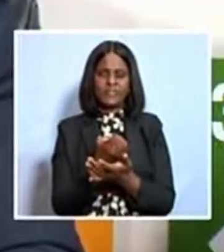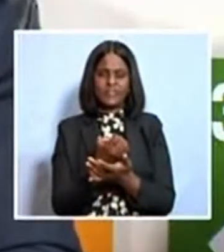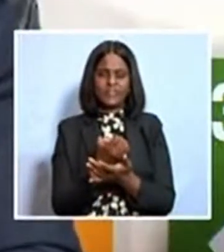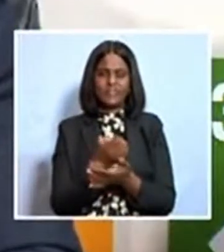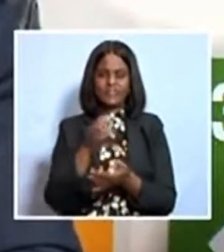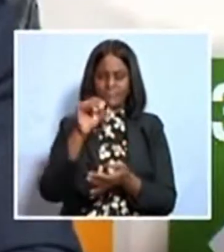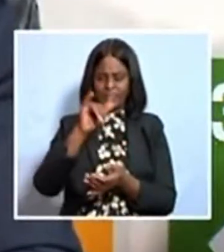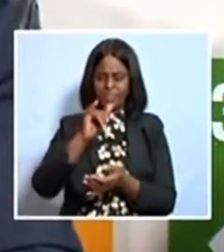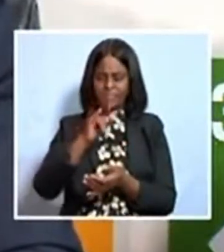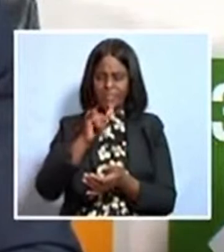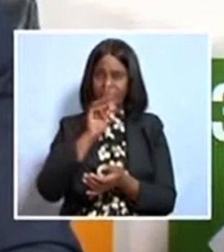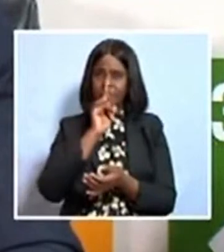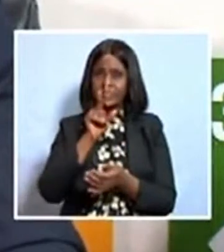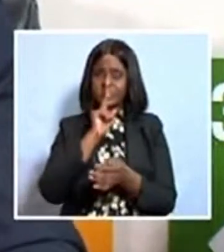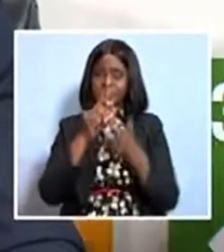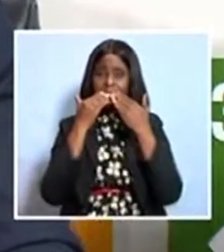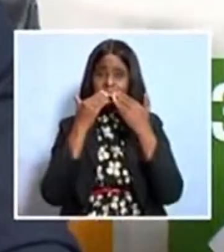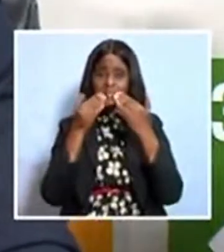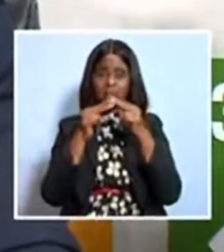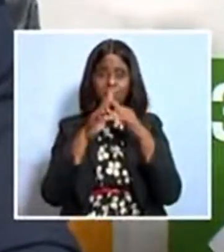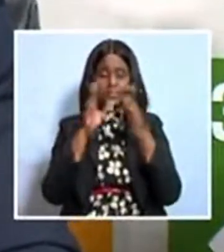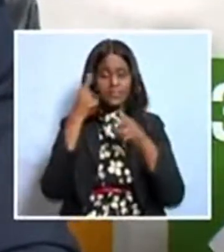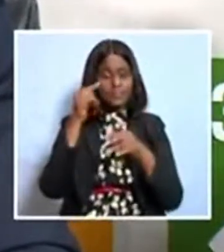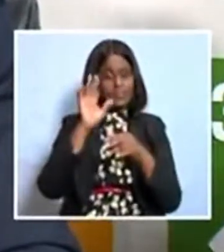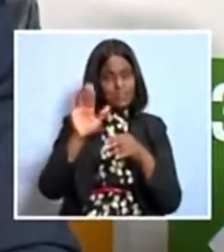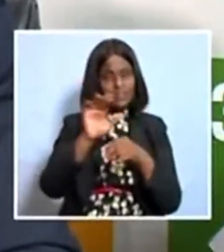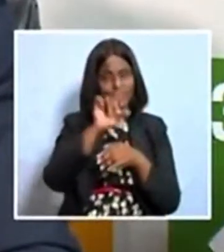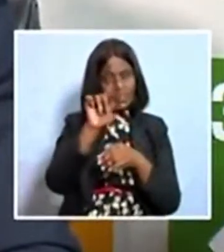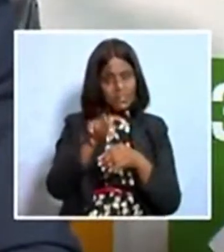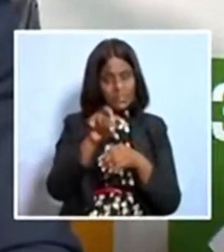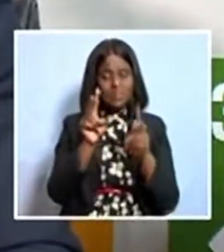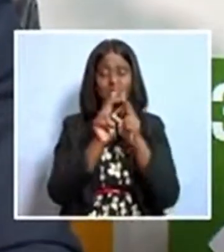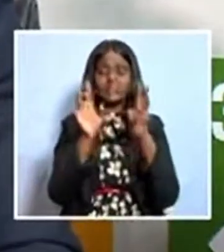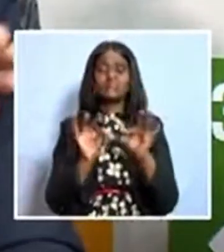yes. Thank you very much for that question. Very, very pertinent.